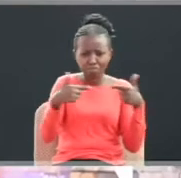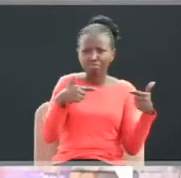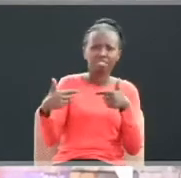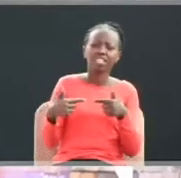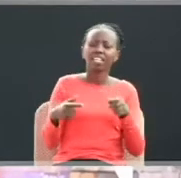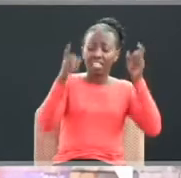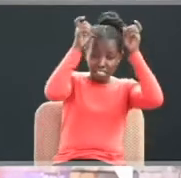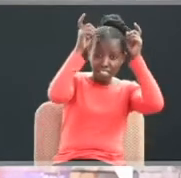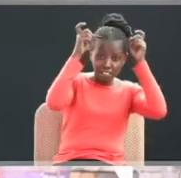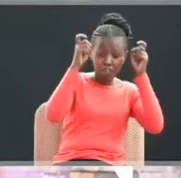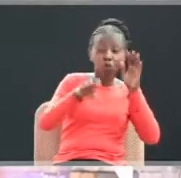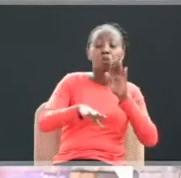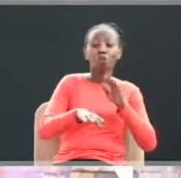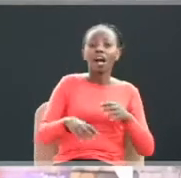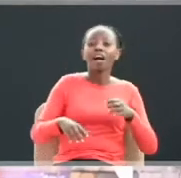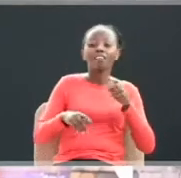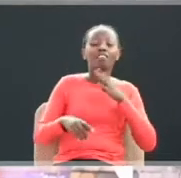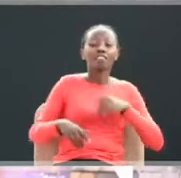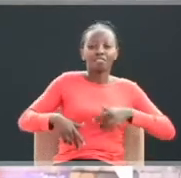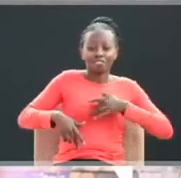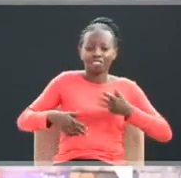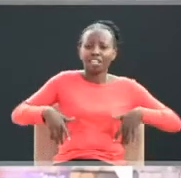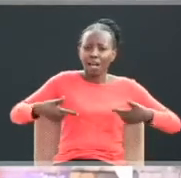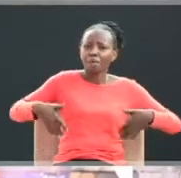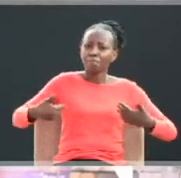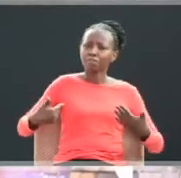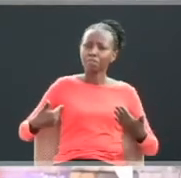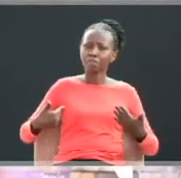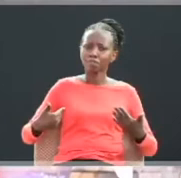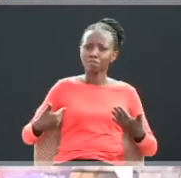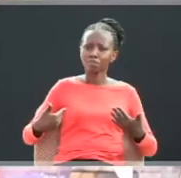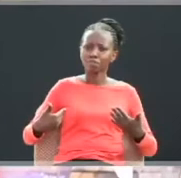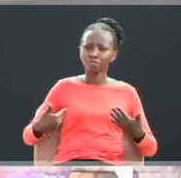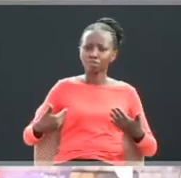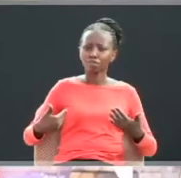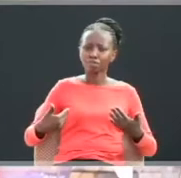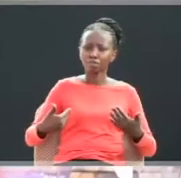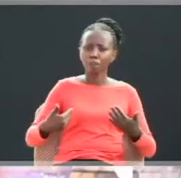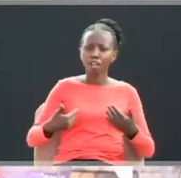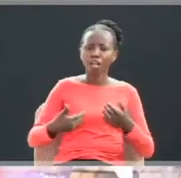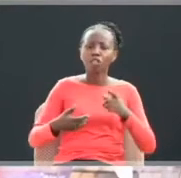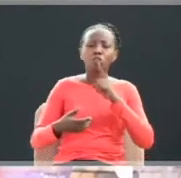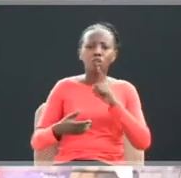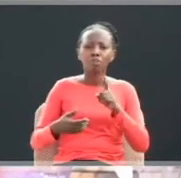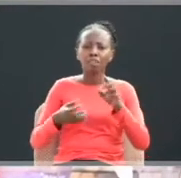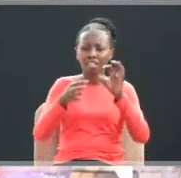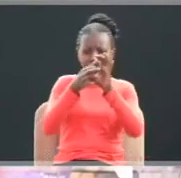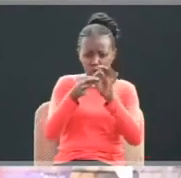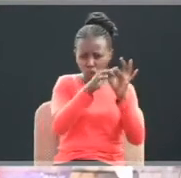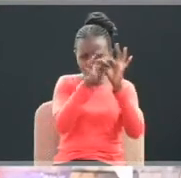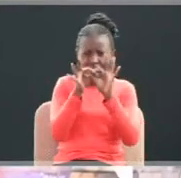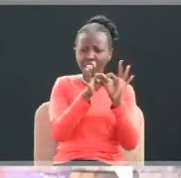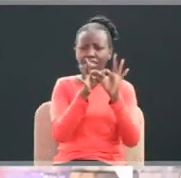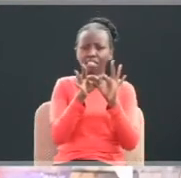can be planted, which later on, many years later, instead of that group becoming united or that family becoming